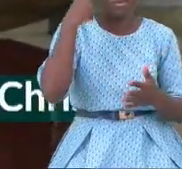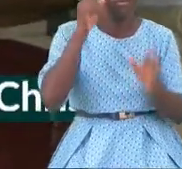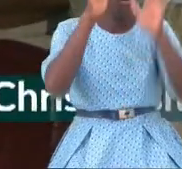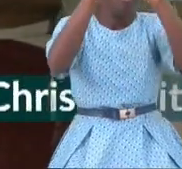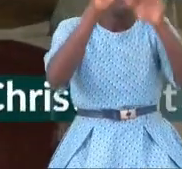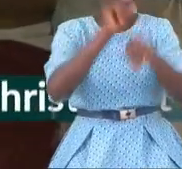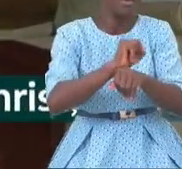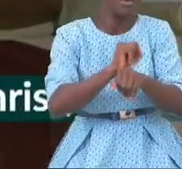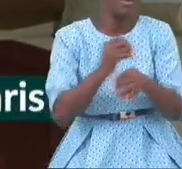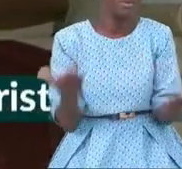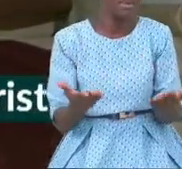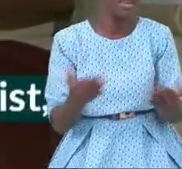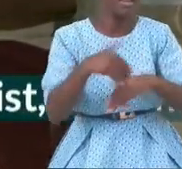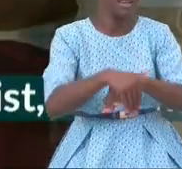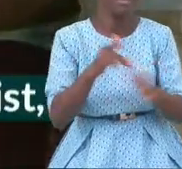Get the full information.